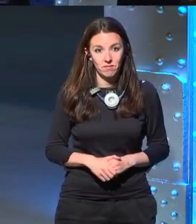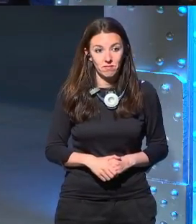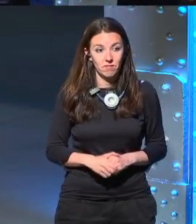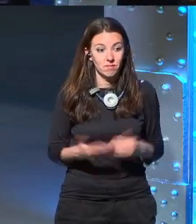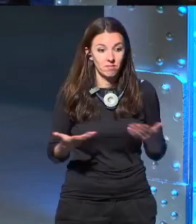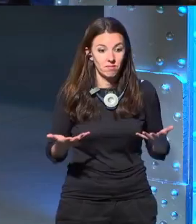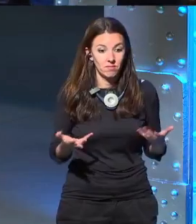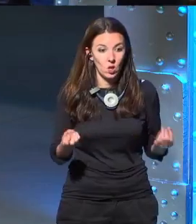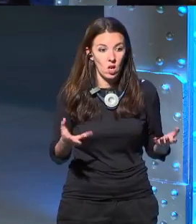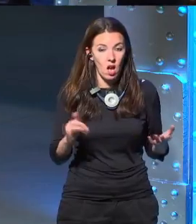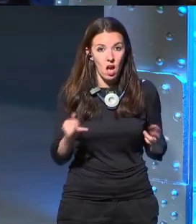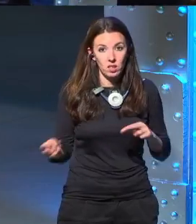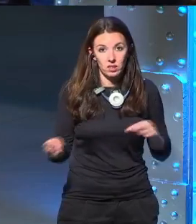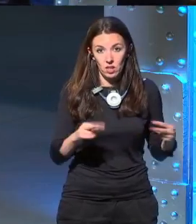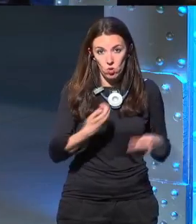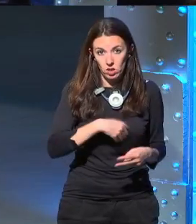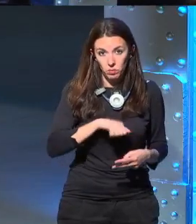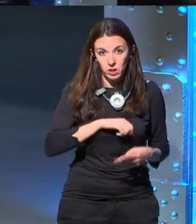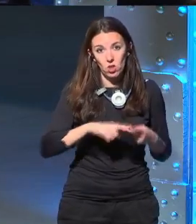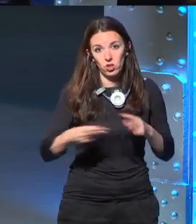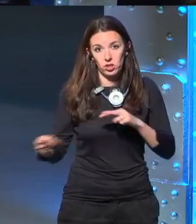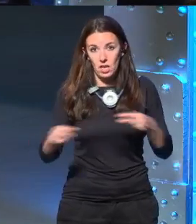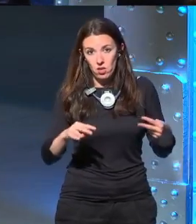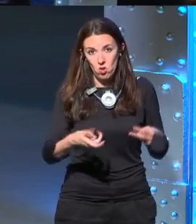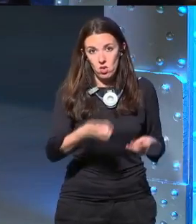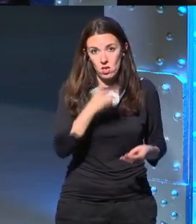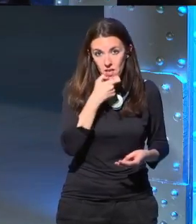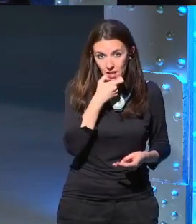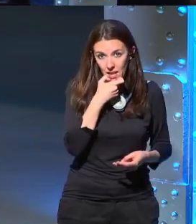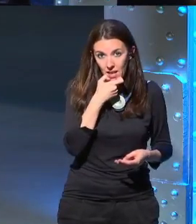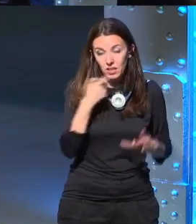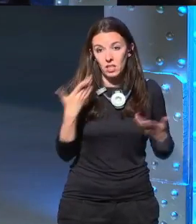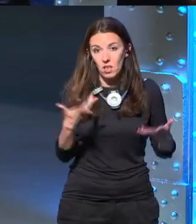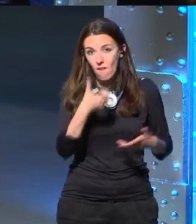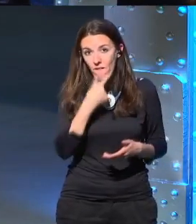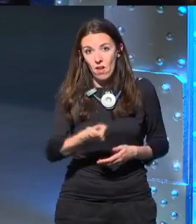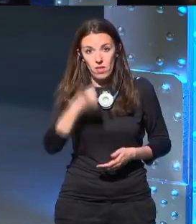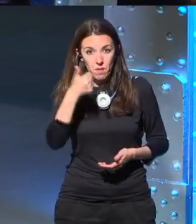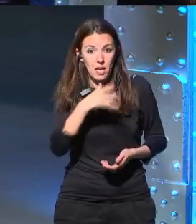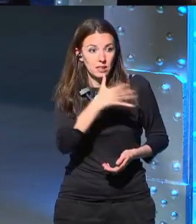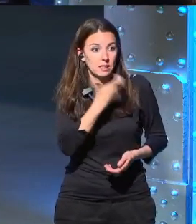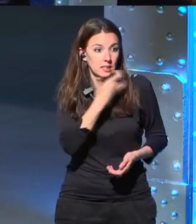it will be easier to start the conversation among all of us.